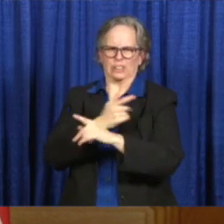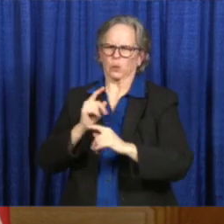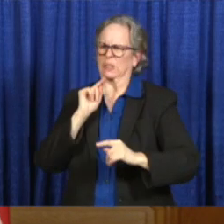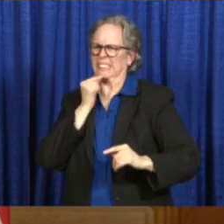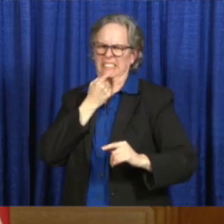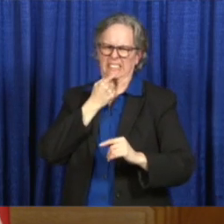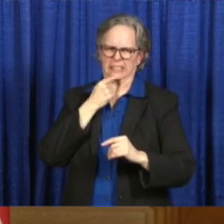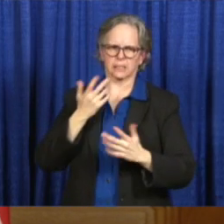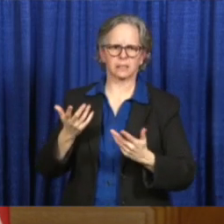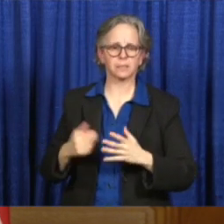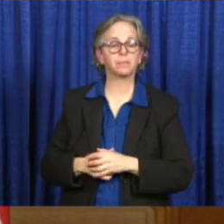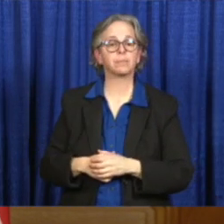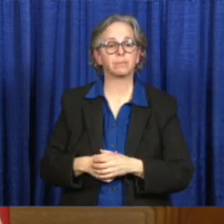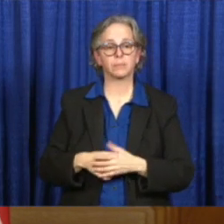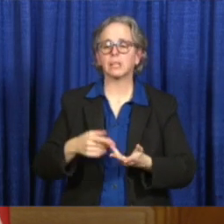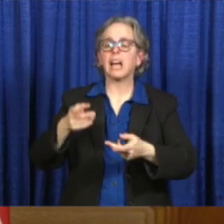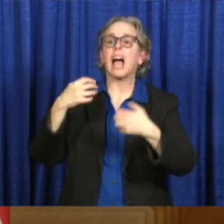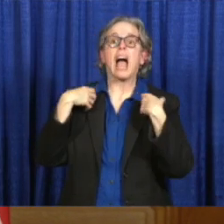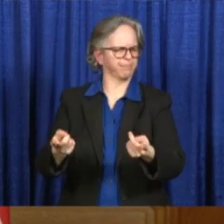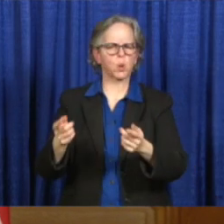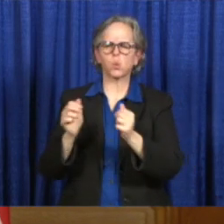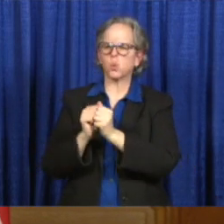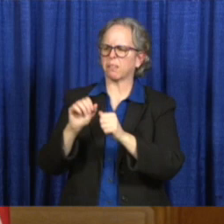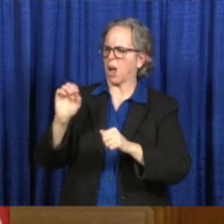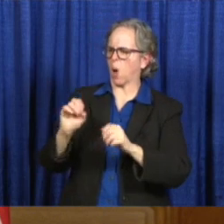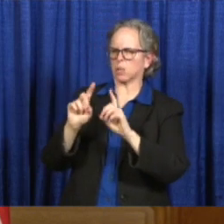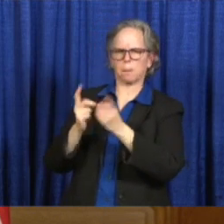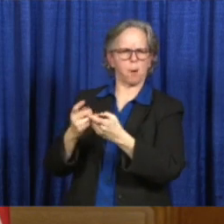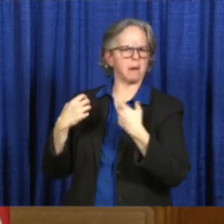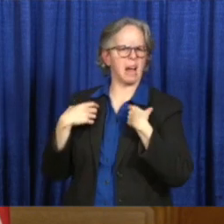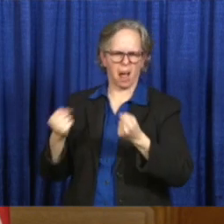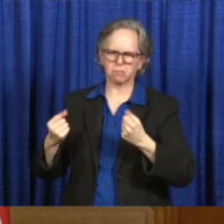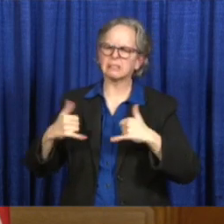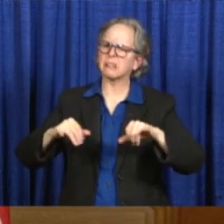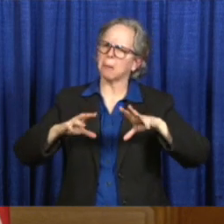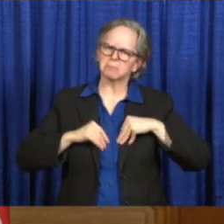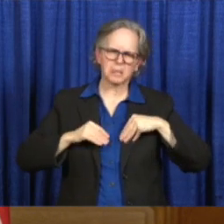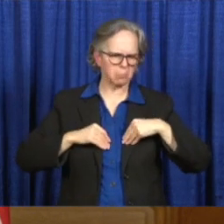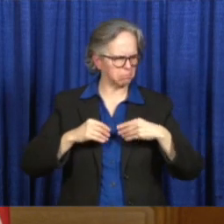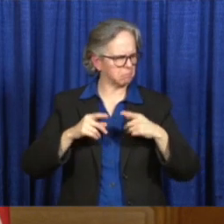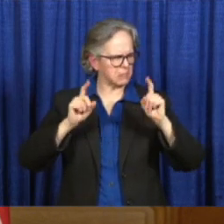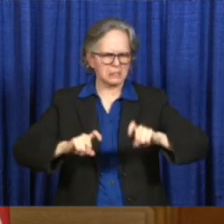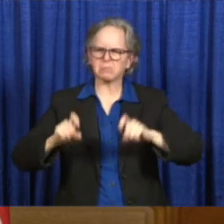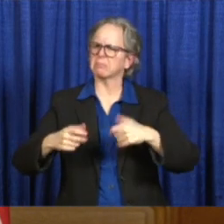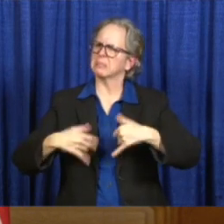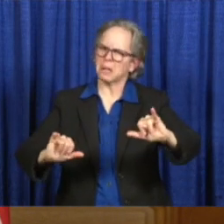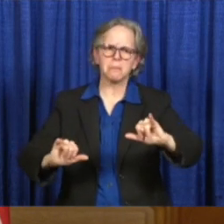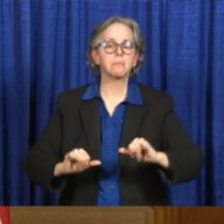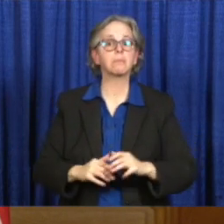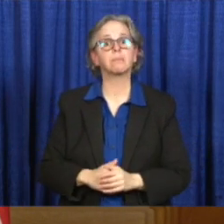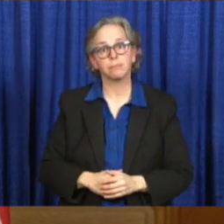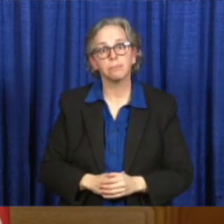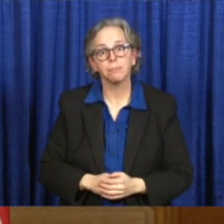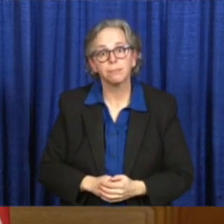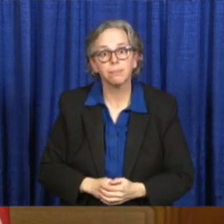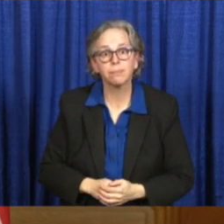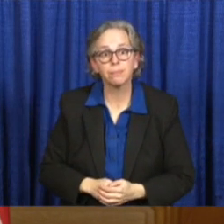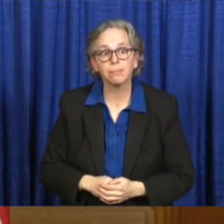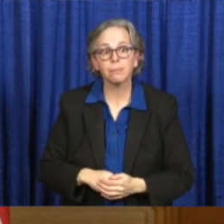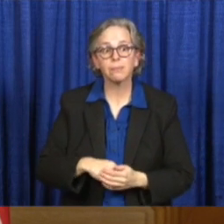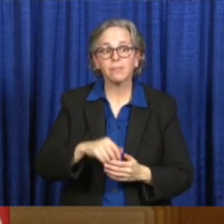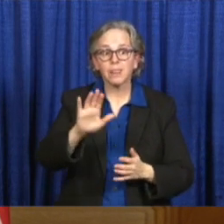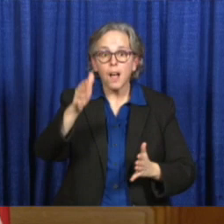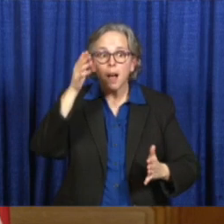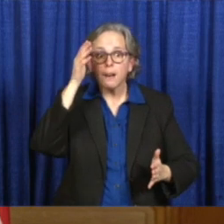symptoms of the coronavirus, so testing. We would anticipate that there may be other hospitals who have